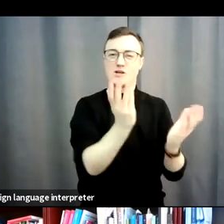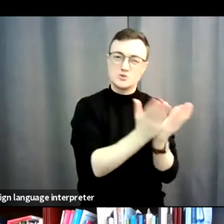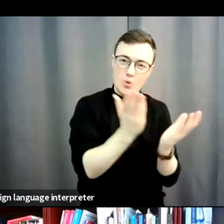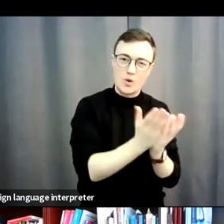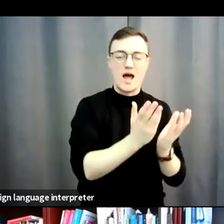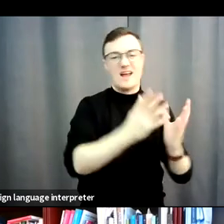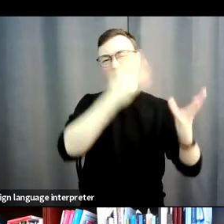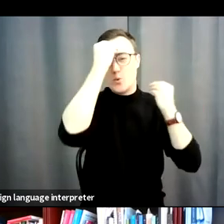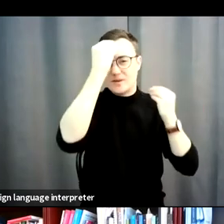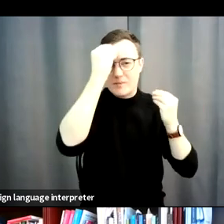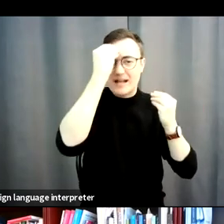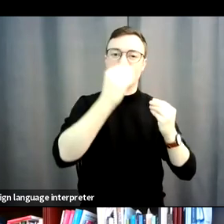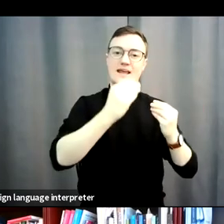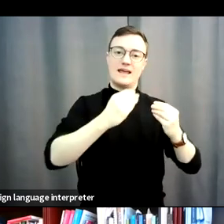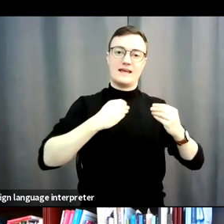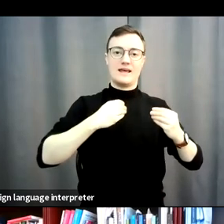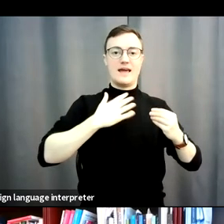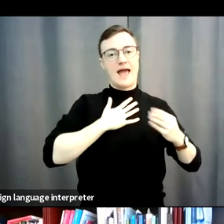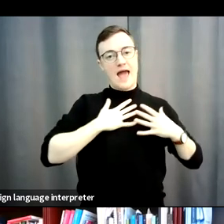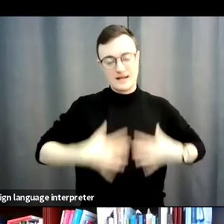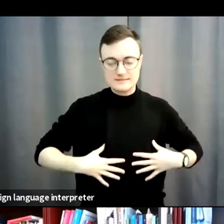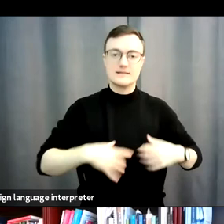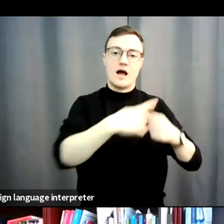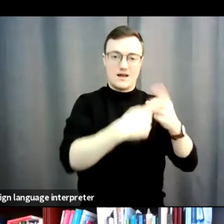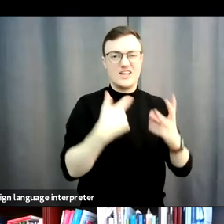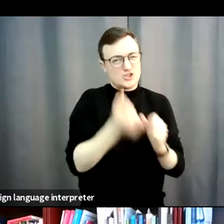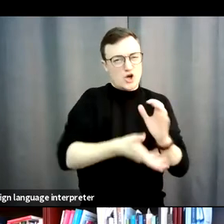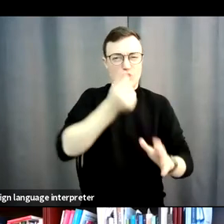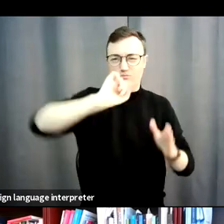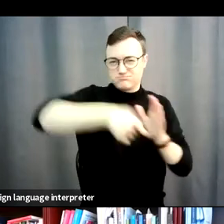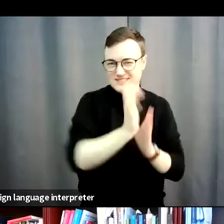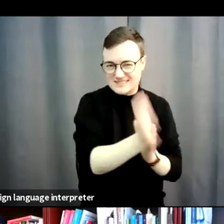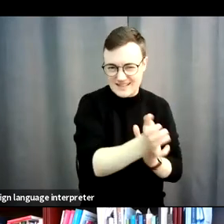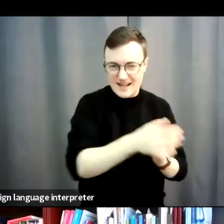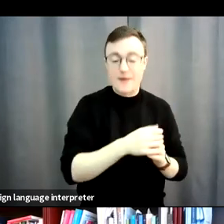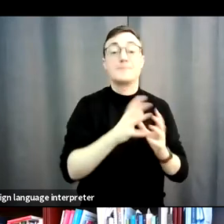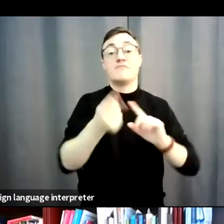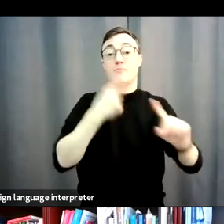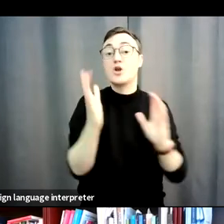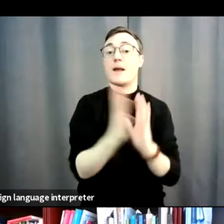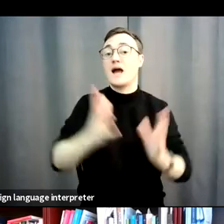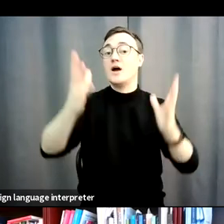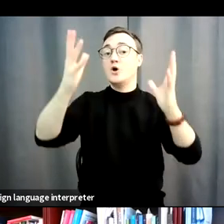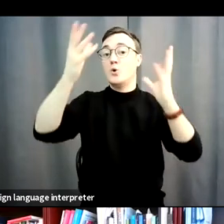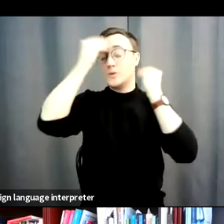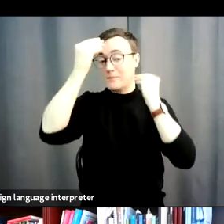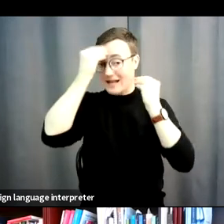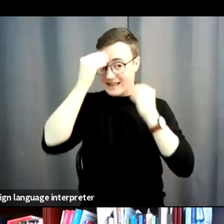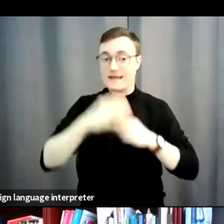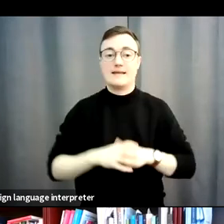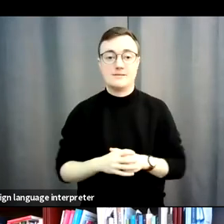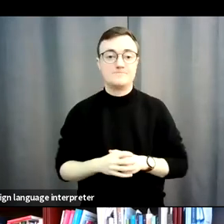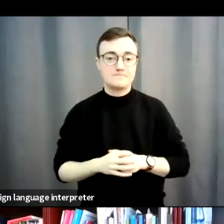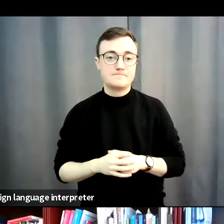are specifically mentioned in the general comments. So first to education. General comment number 14 of the